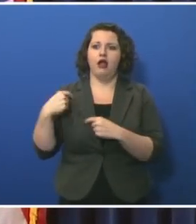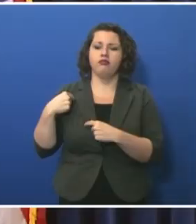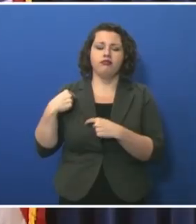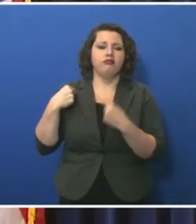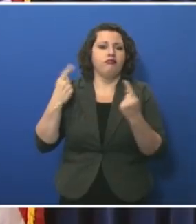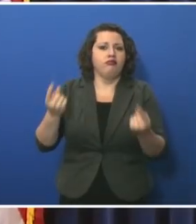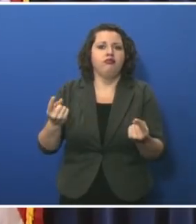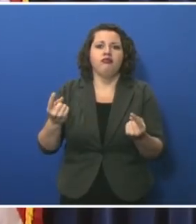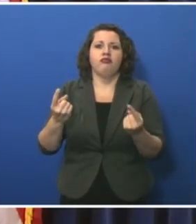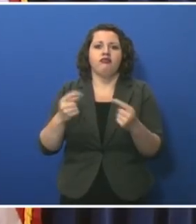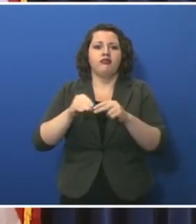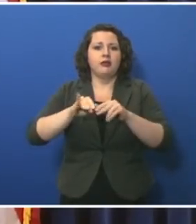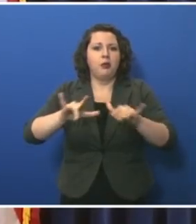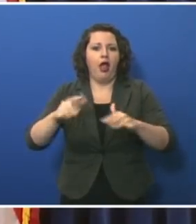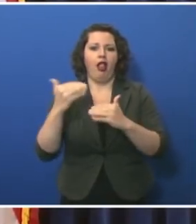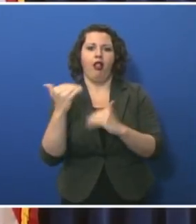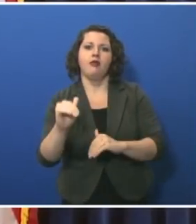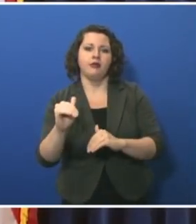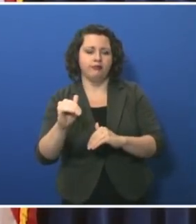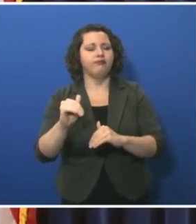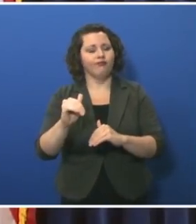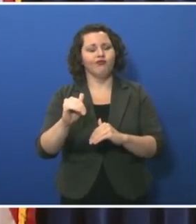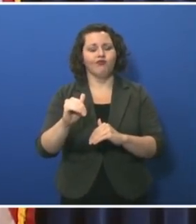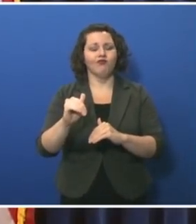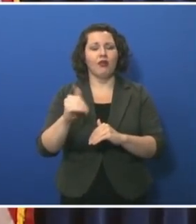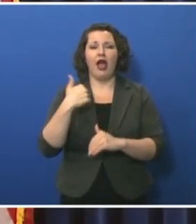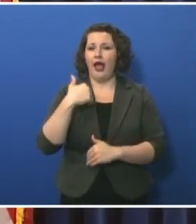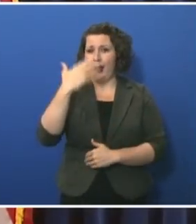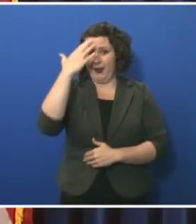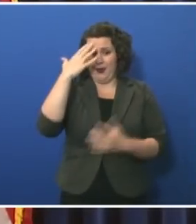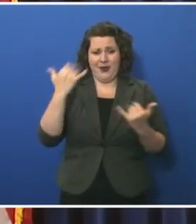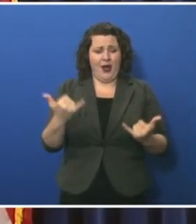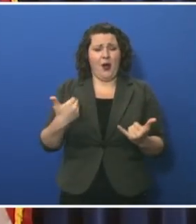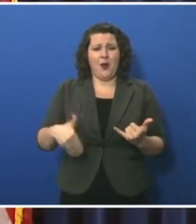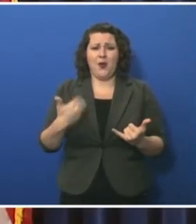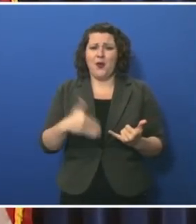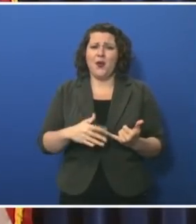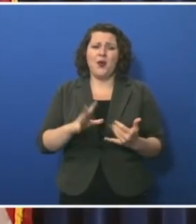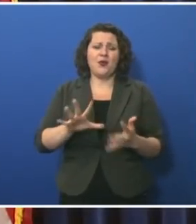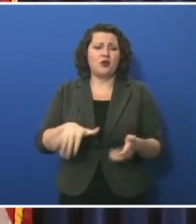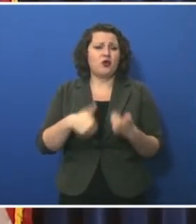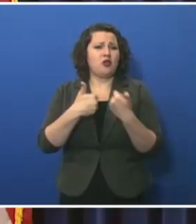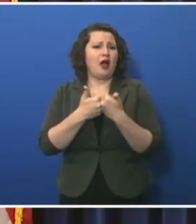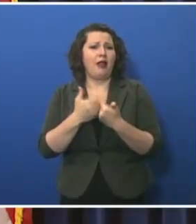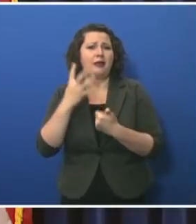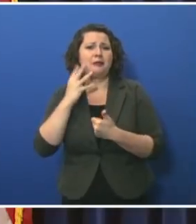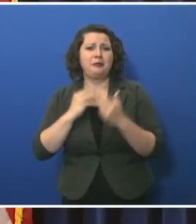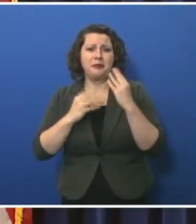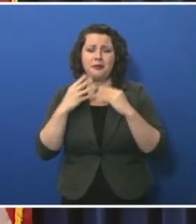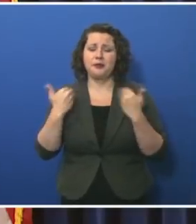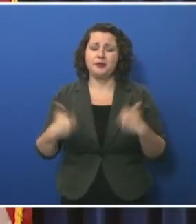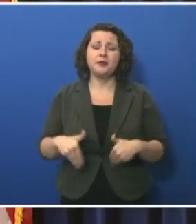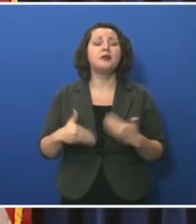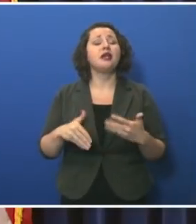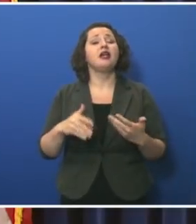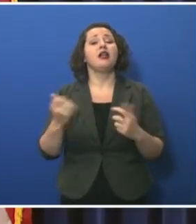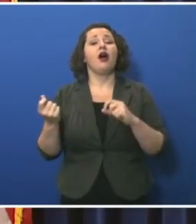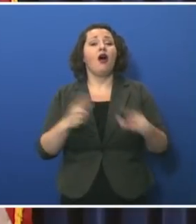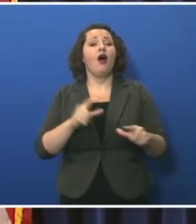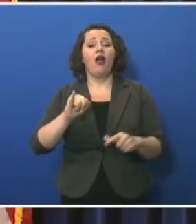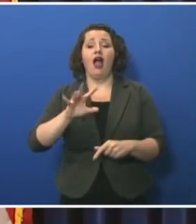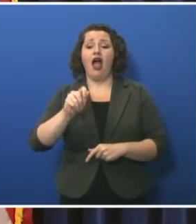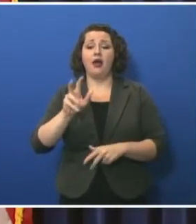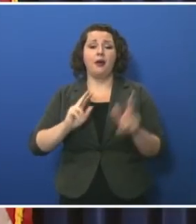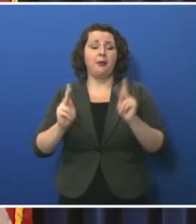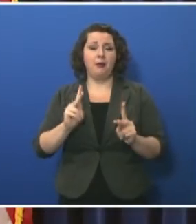limit the spread of this virus. I know that this has been an incredibly challenging time, and I know that all Iowans have made adjustments in